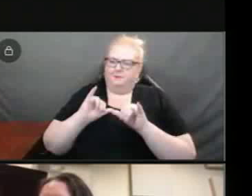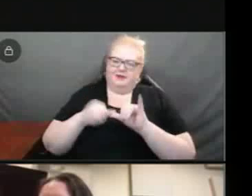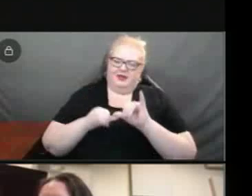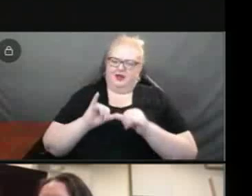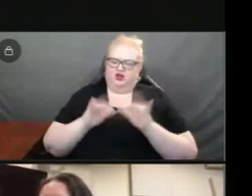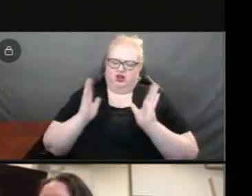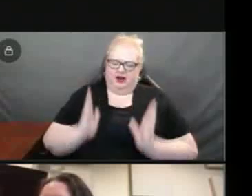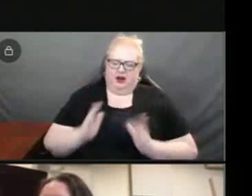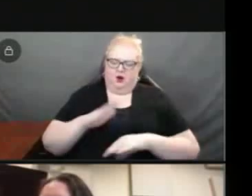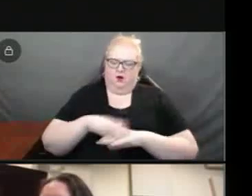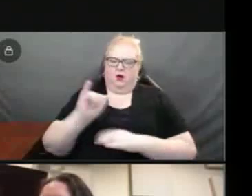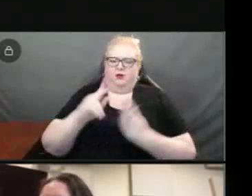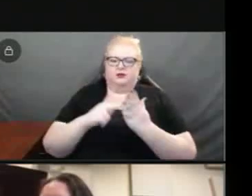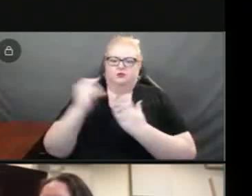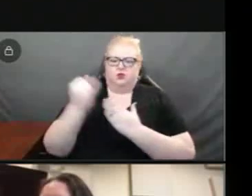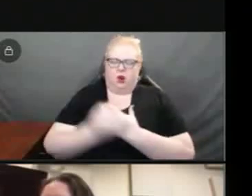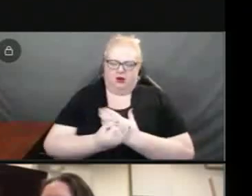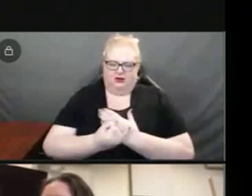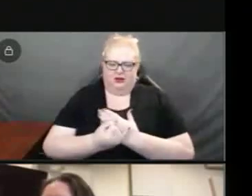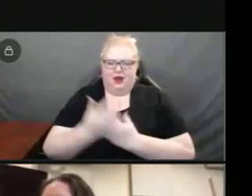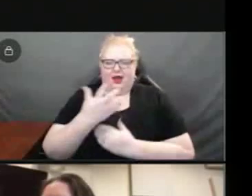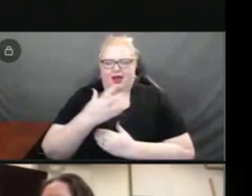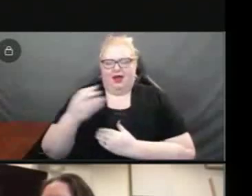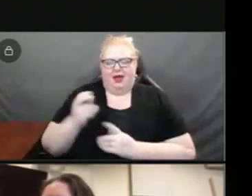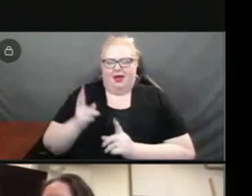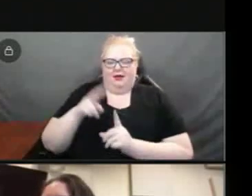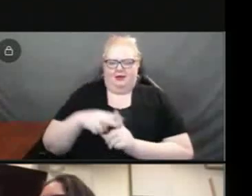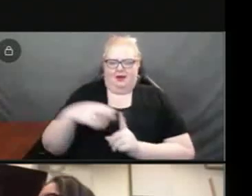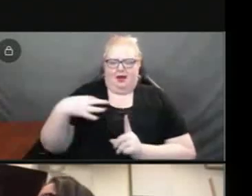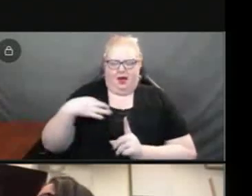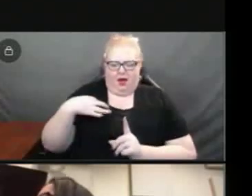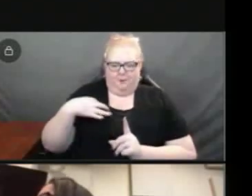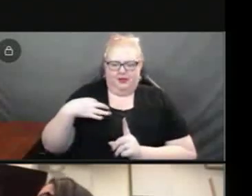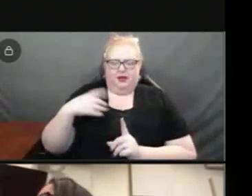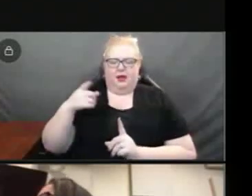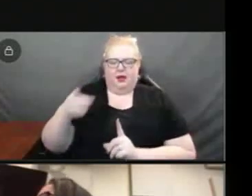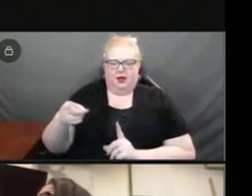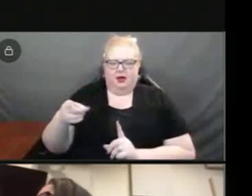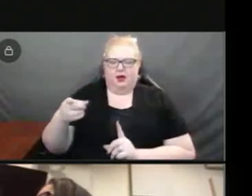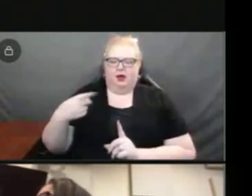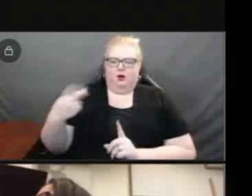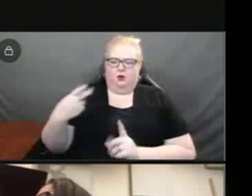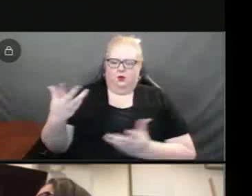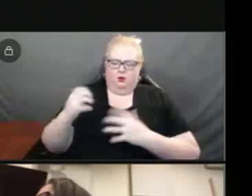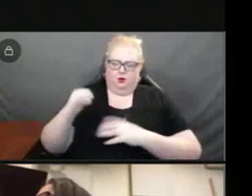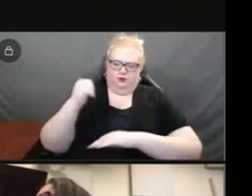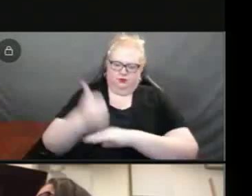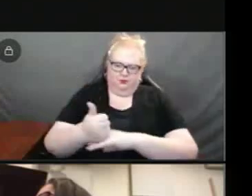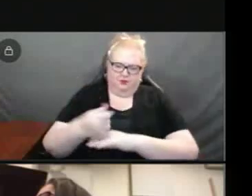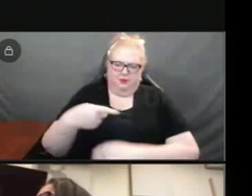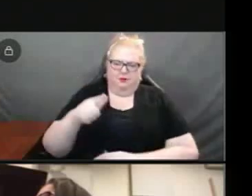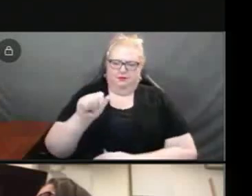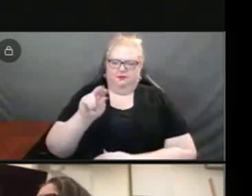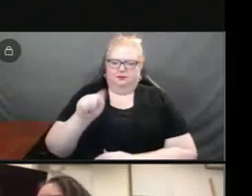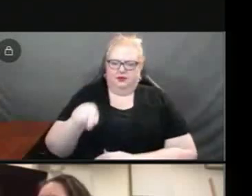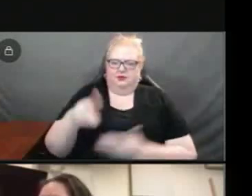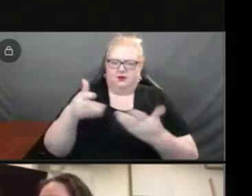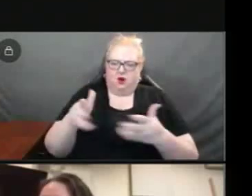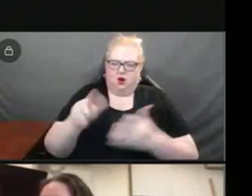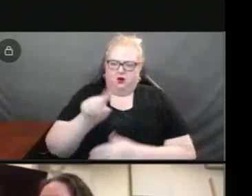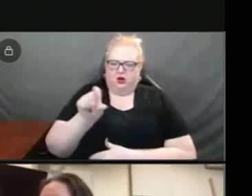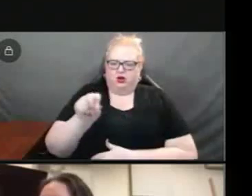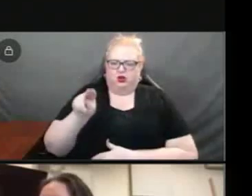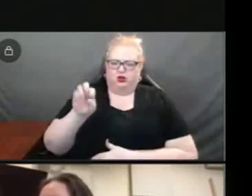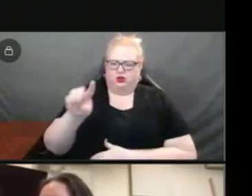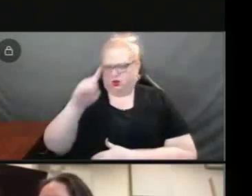project and applicant, and we're trying to put a plant there. It's already zoned industrial, and